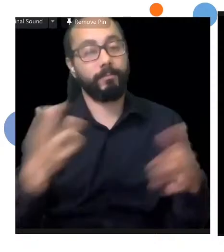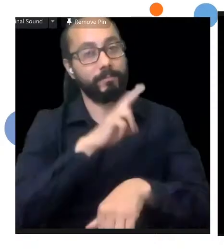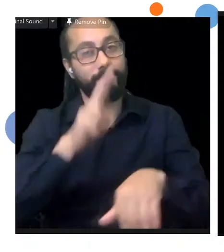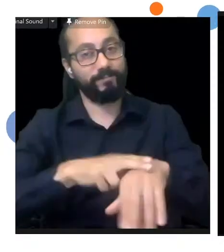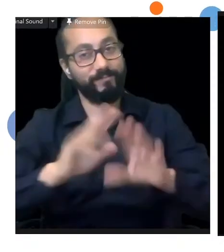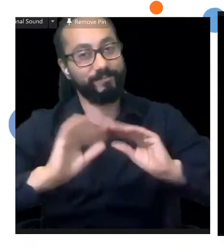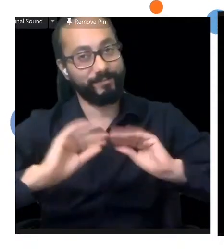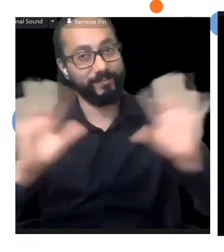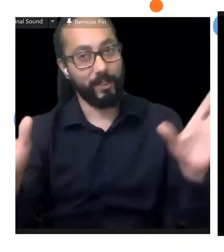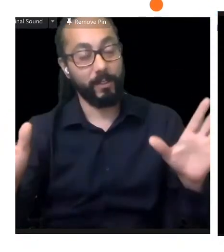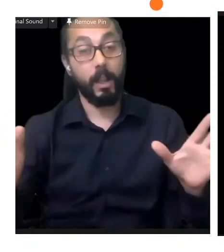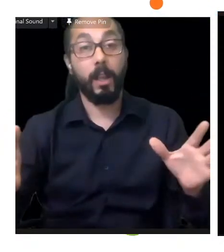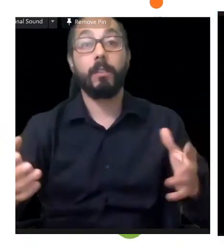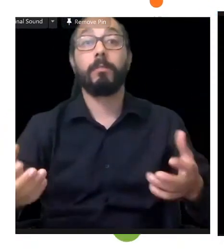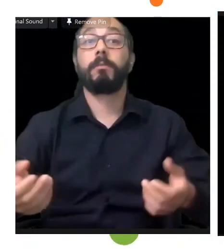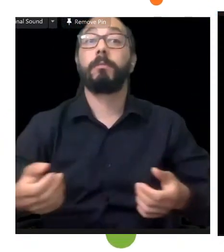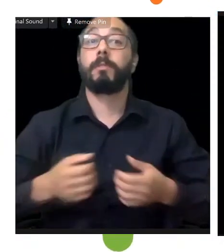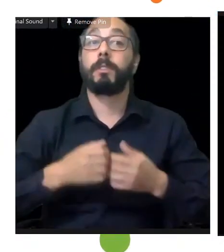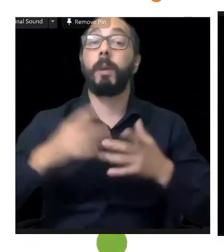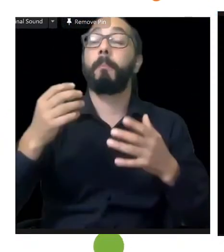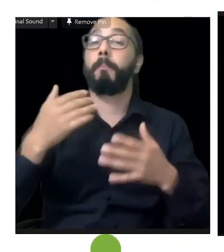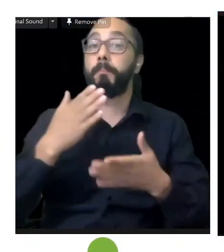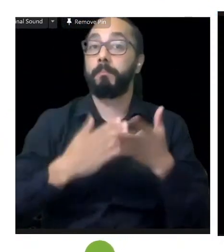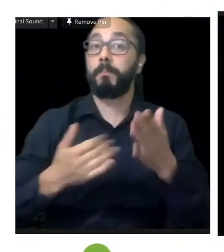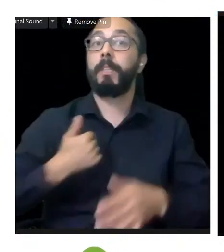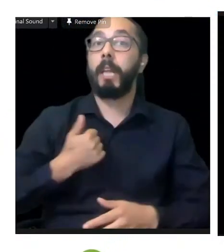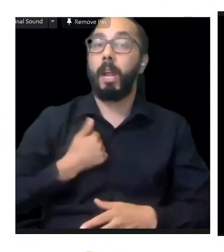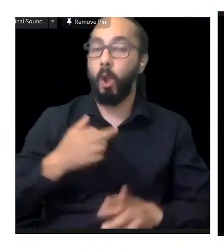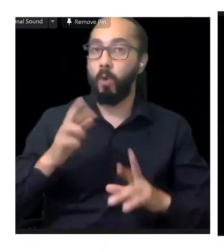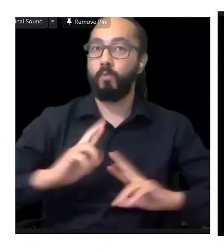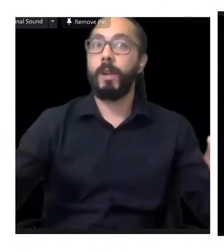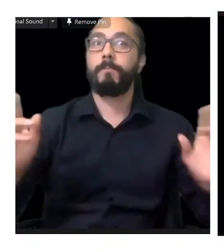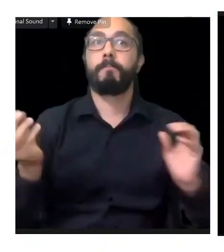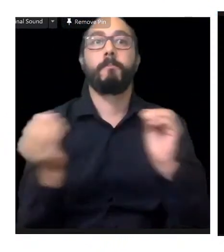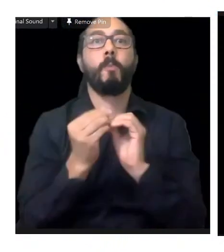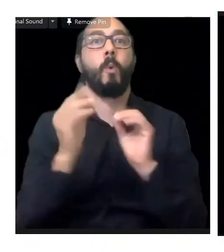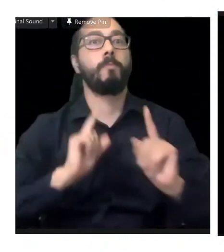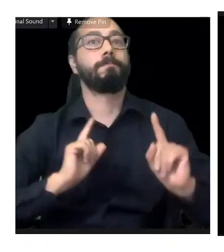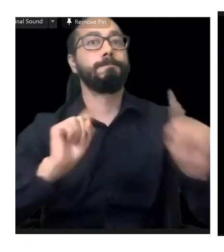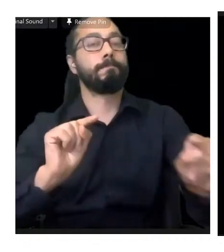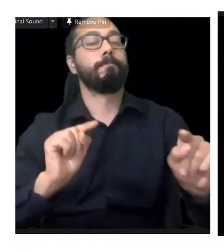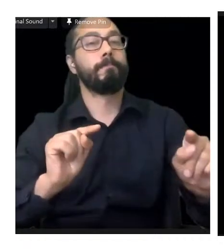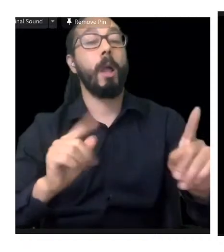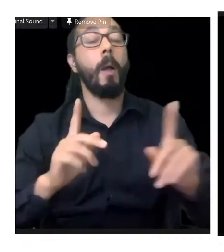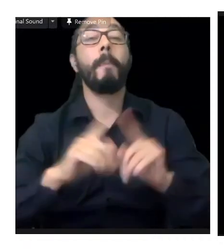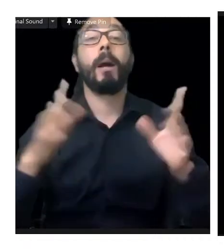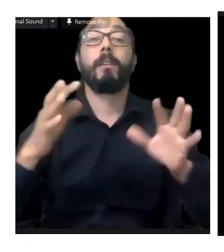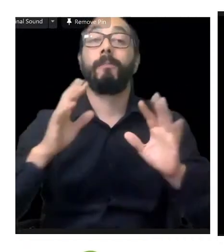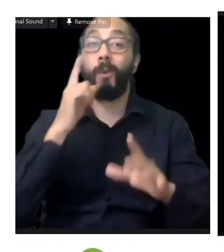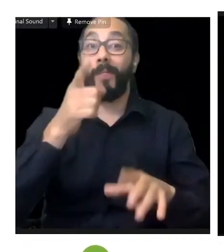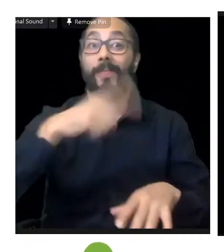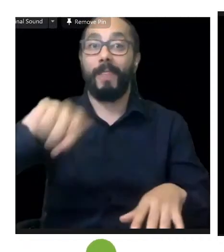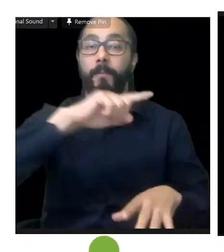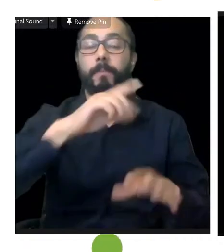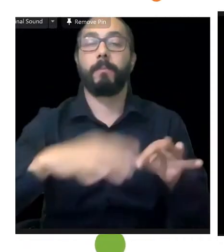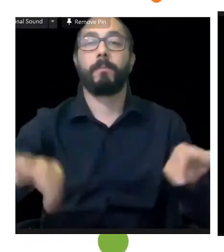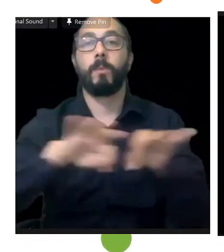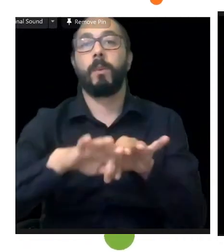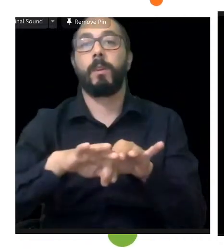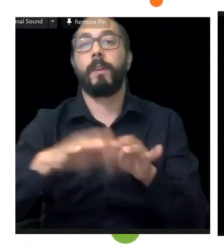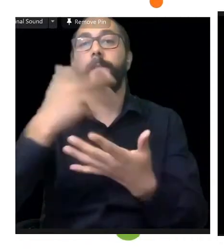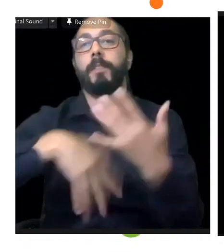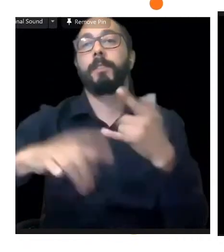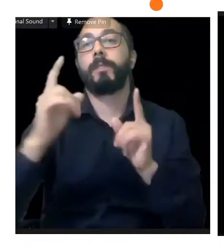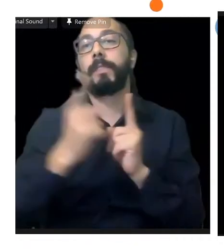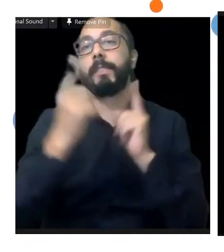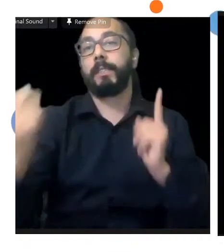ready to immediately turn are a little higher. And for them, it's more about physical distancing than masks